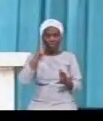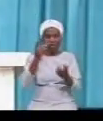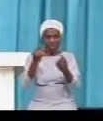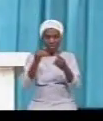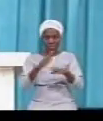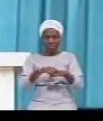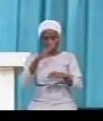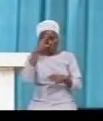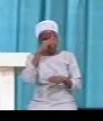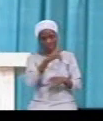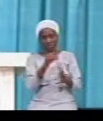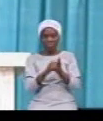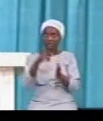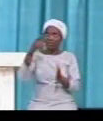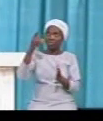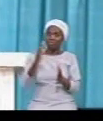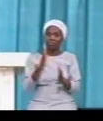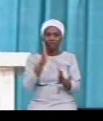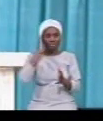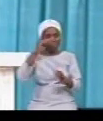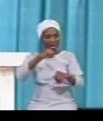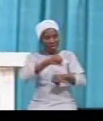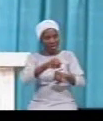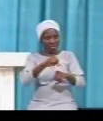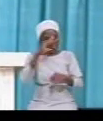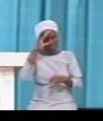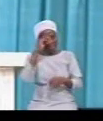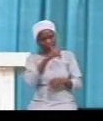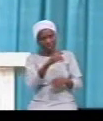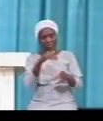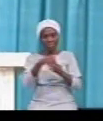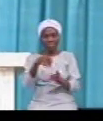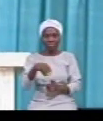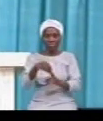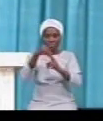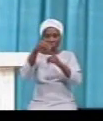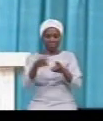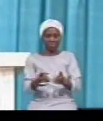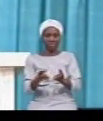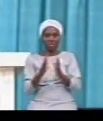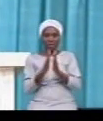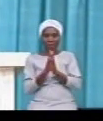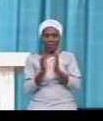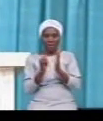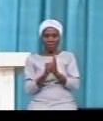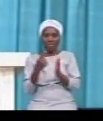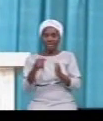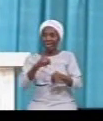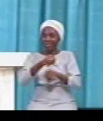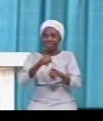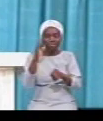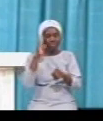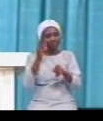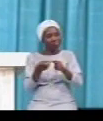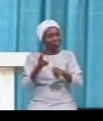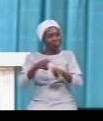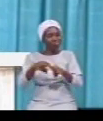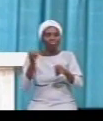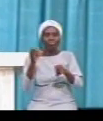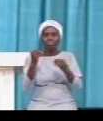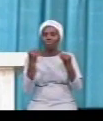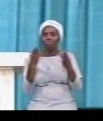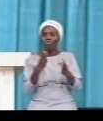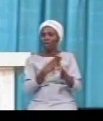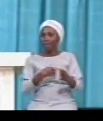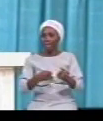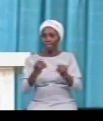that God will anoint him in a special way. Let's pray that the anointing will be so much, so powerful, that every problem